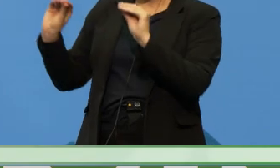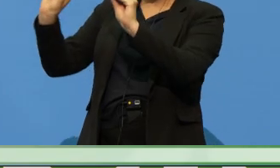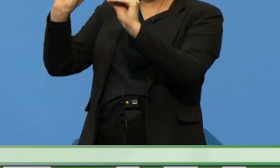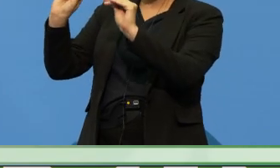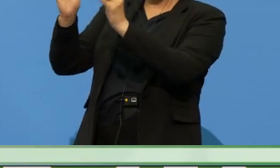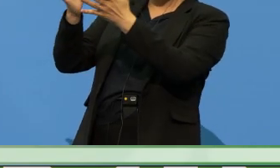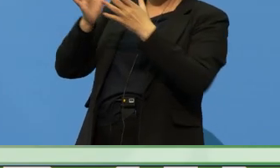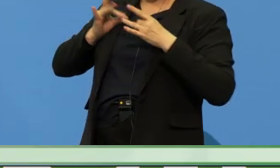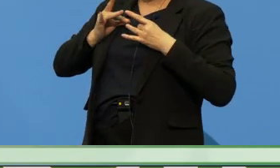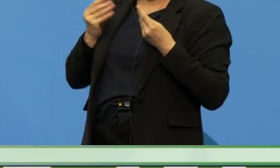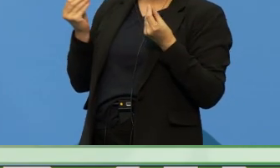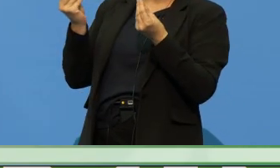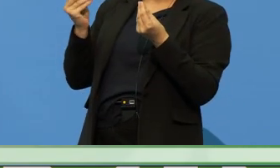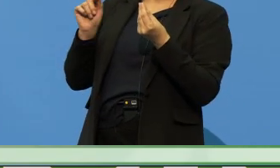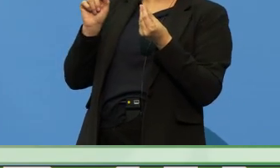universal design.